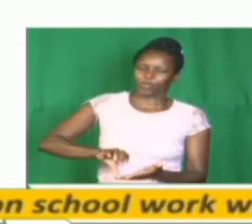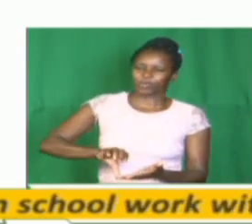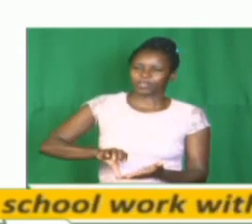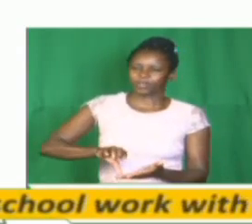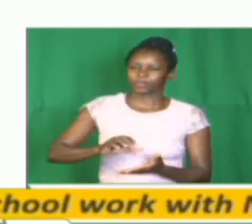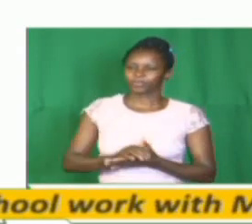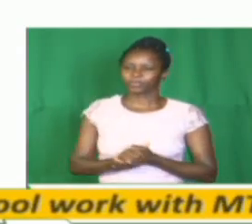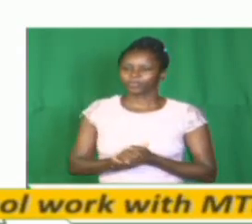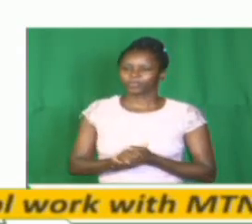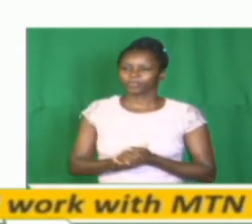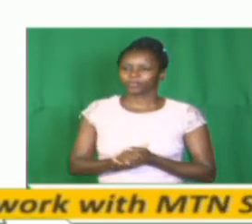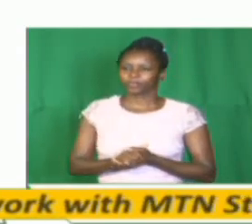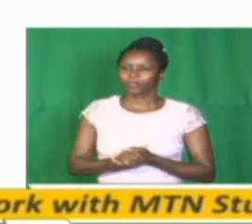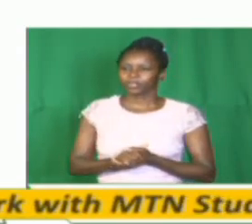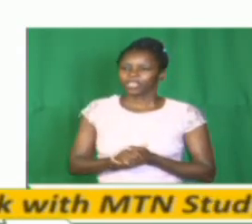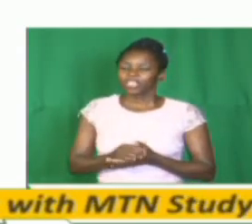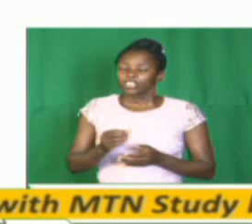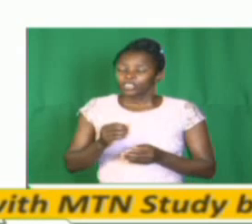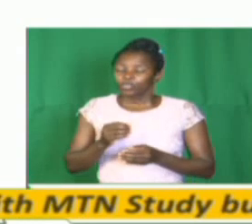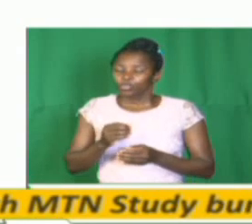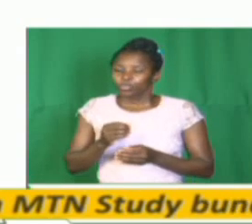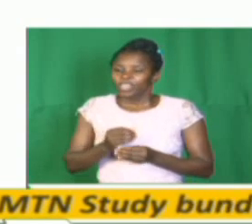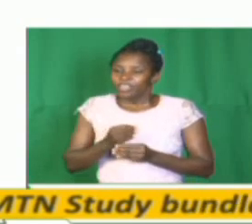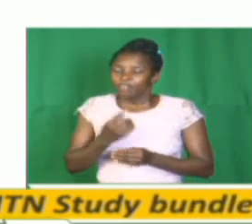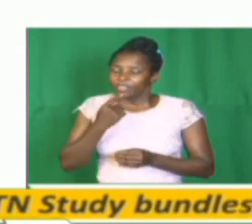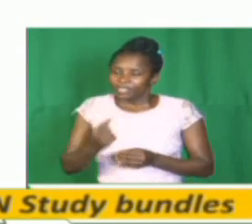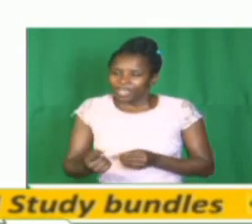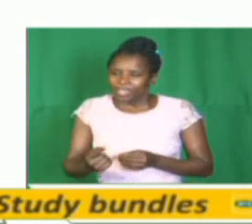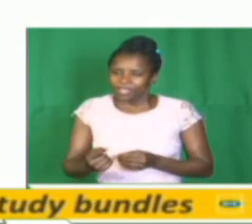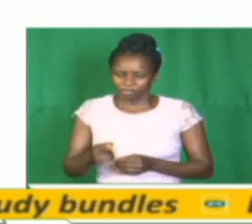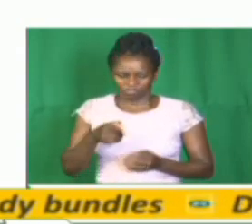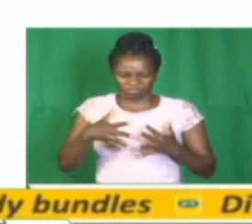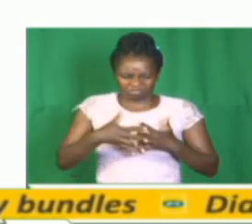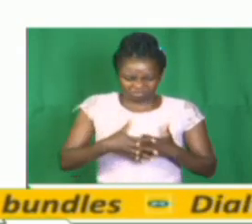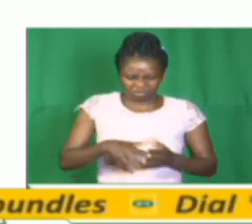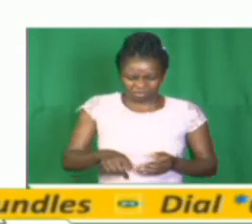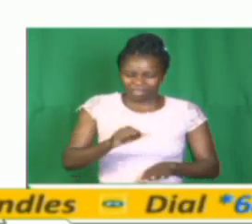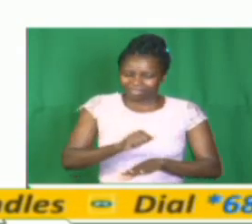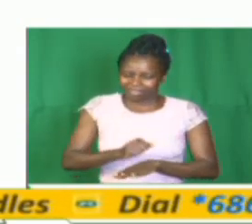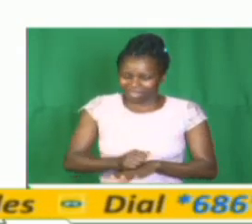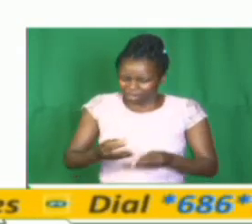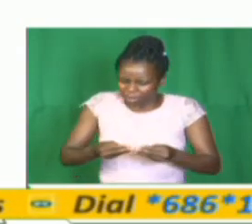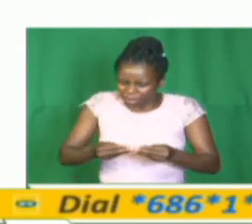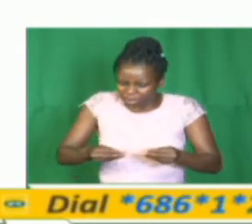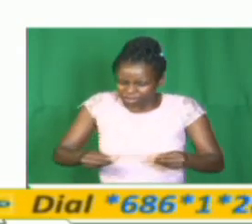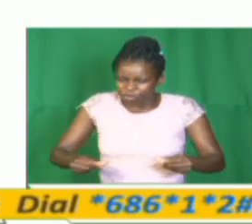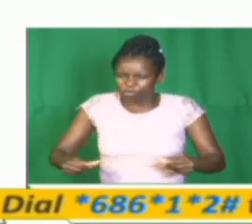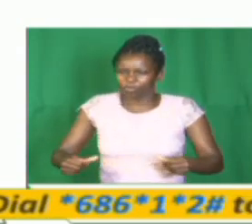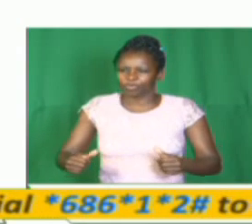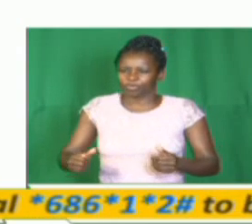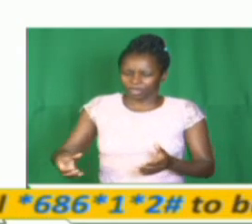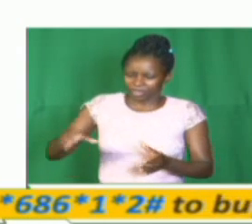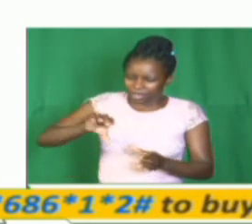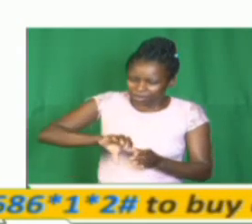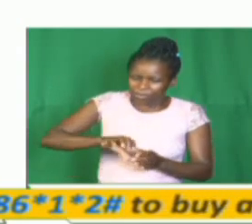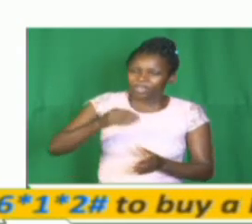of the liquid. So whenever we say a substance can dissolve in a liquid, we mean that that substance